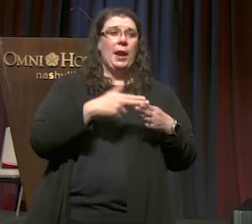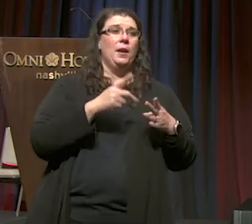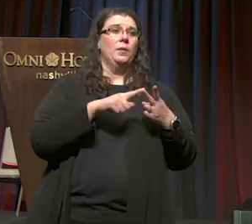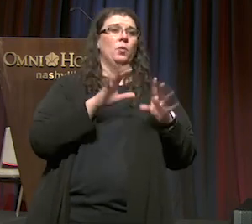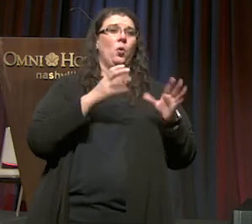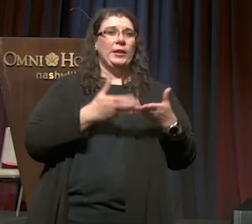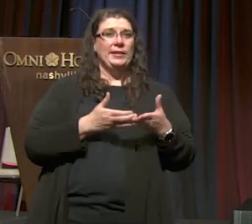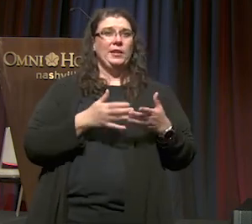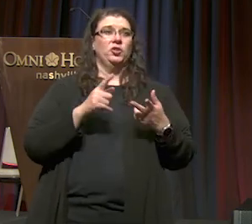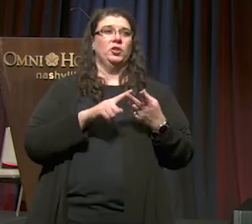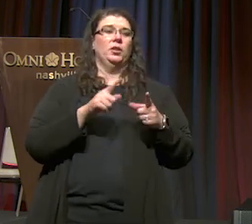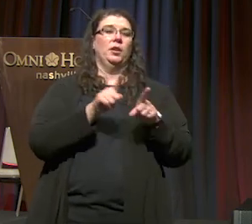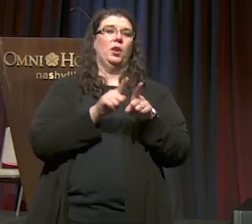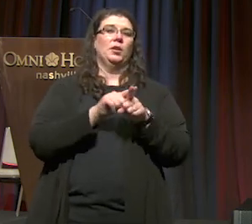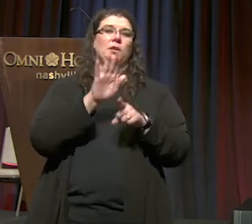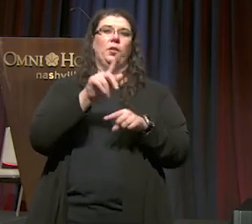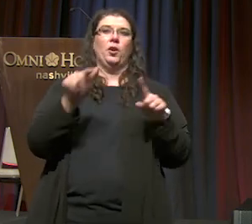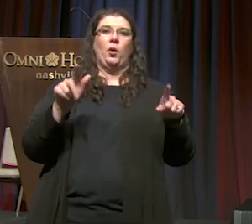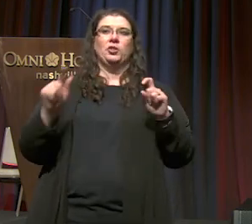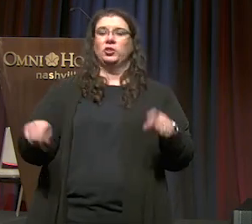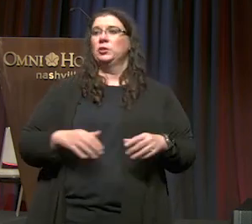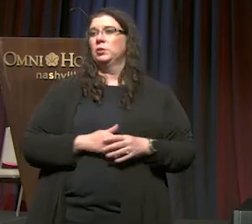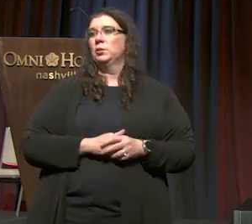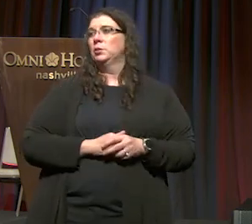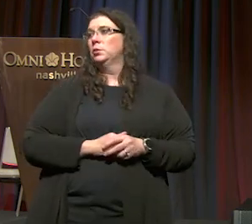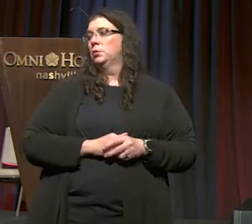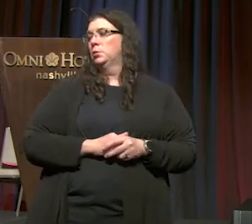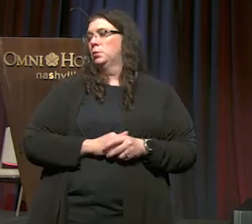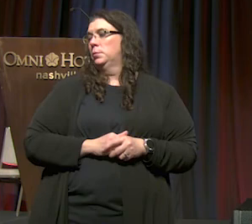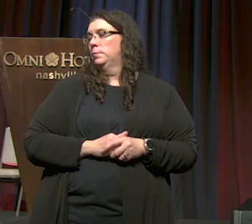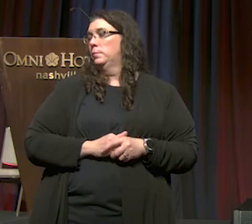also your question.